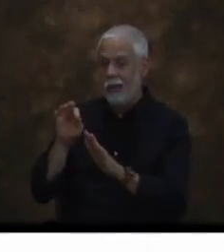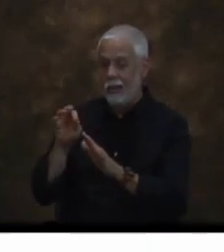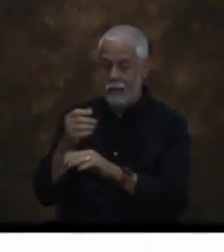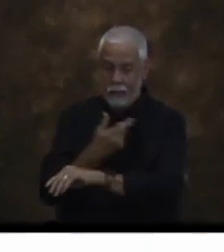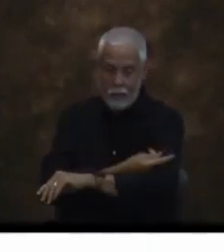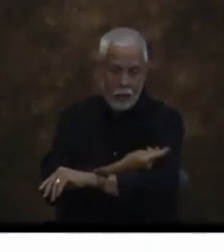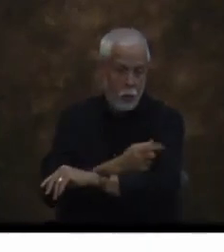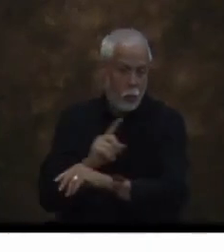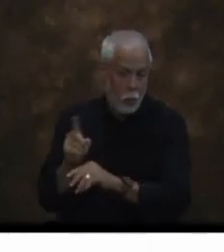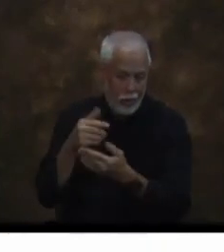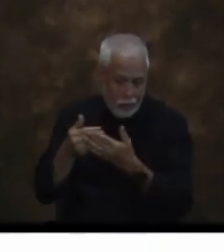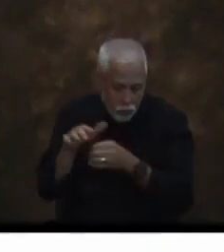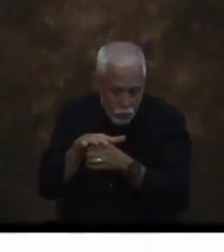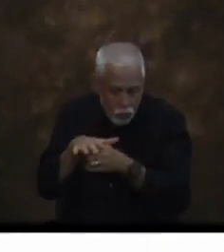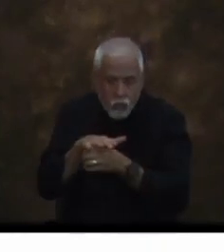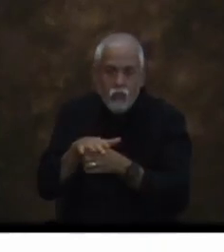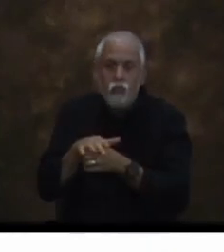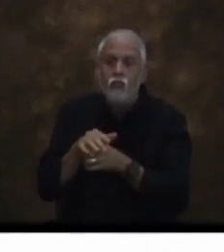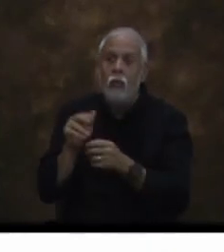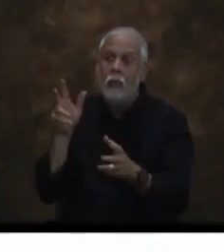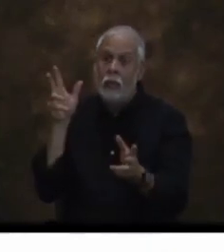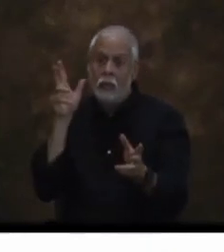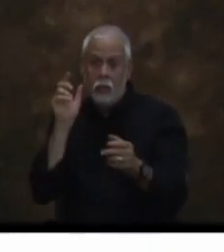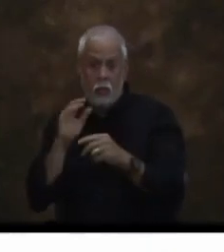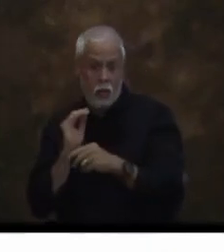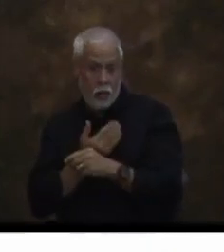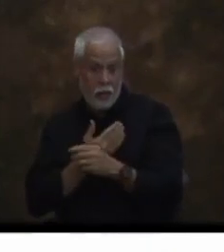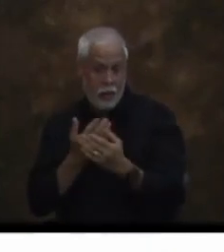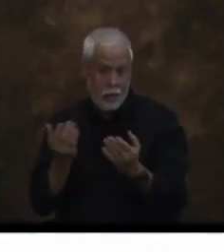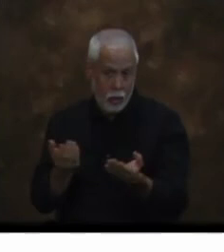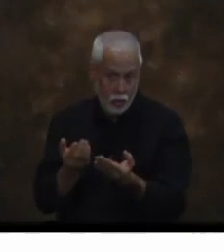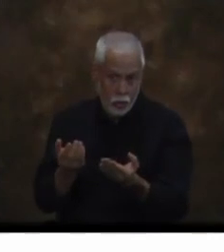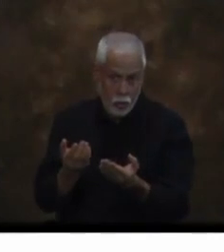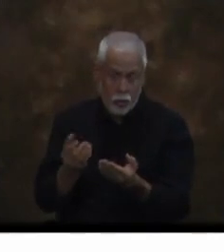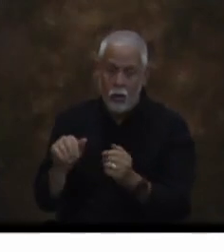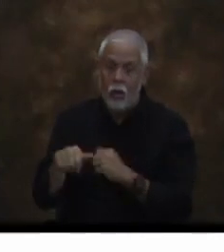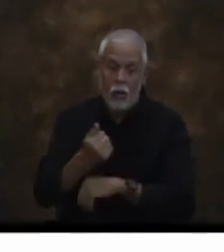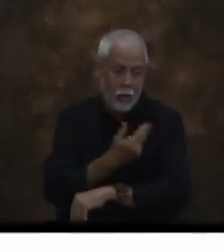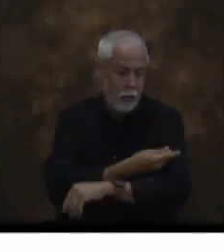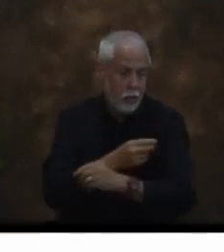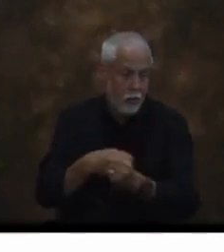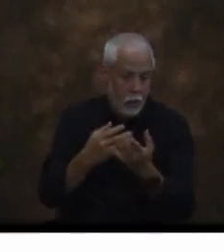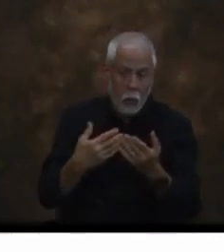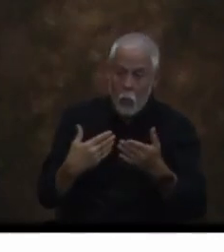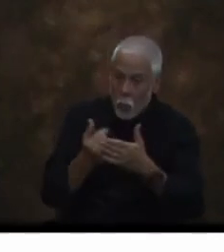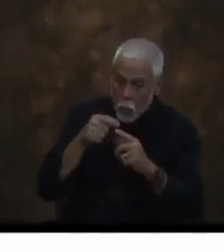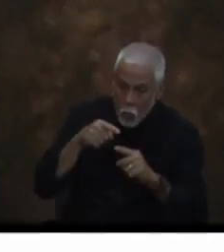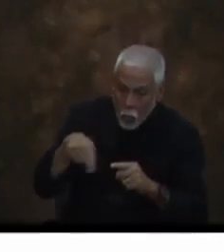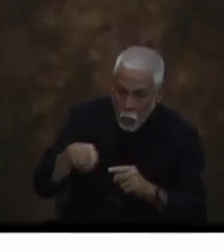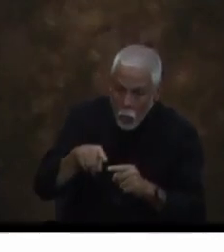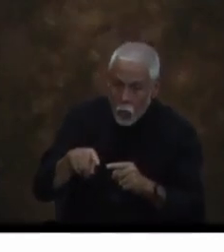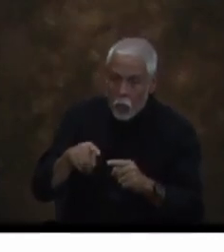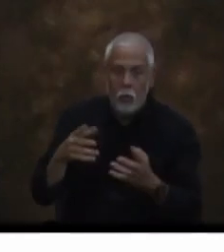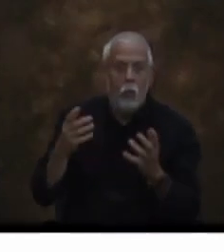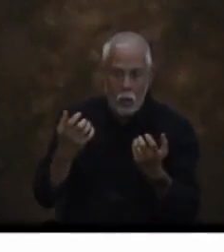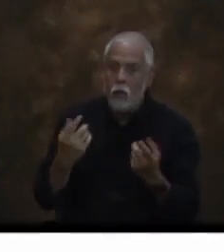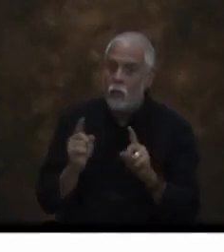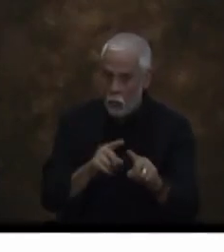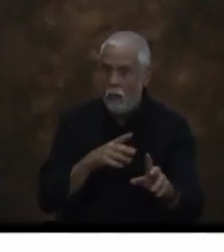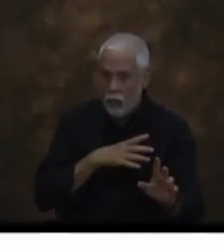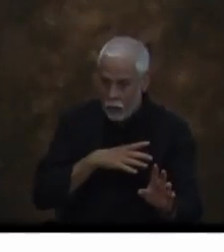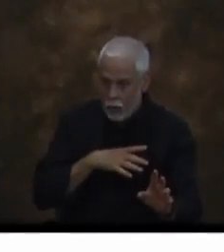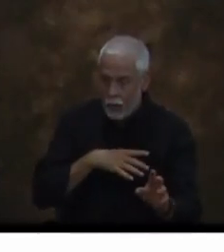near you. If you are listening to us and another vaccine provider is closer to you, then we want you to